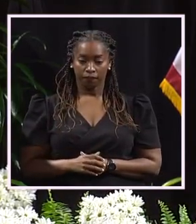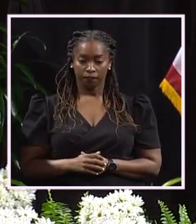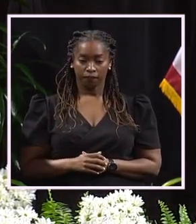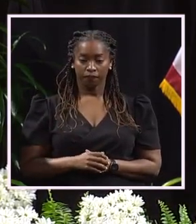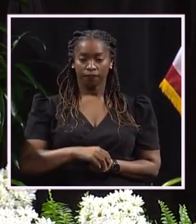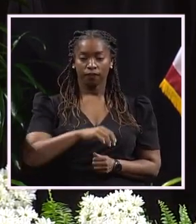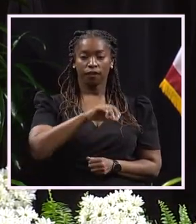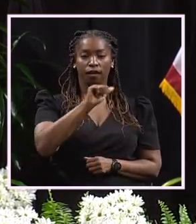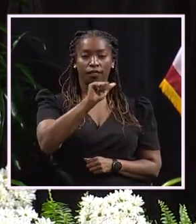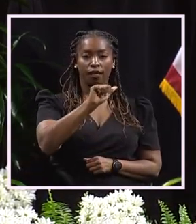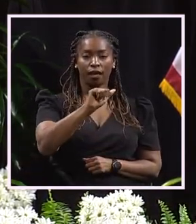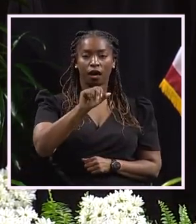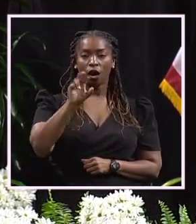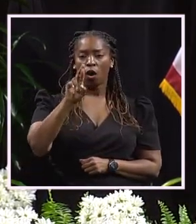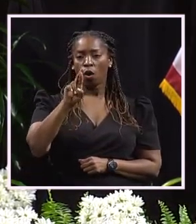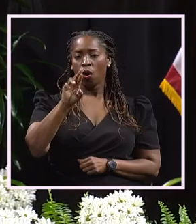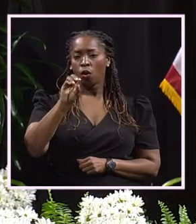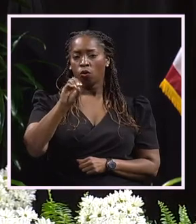Alan Rojas,